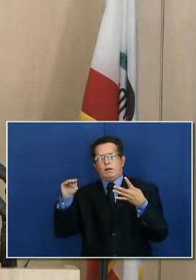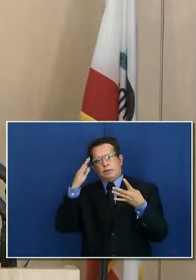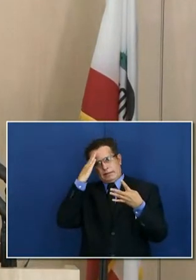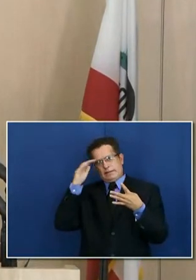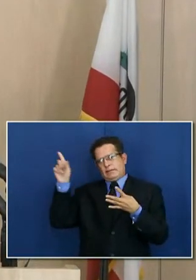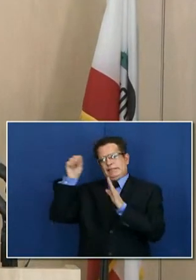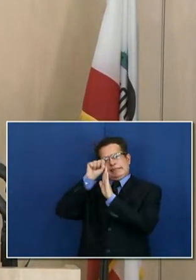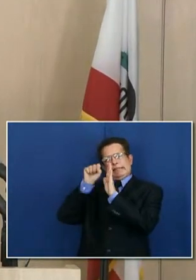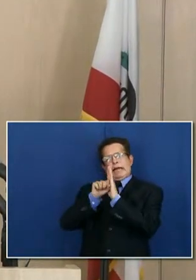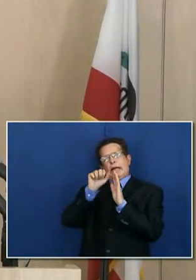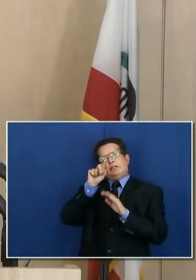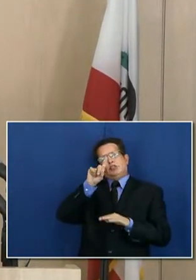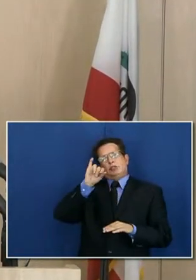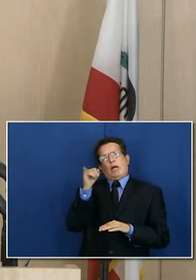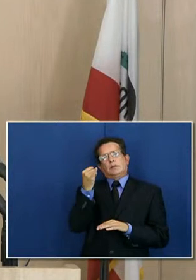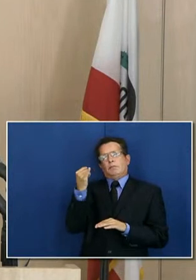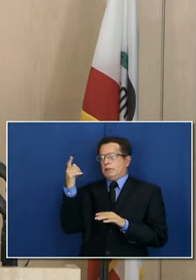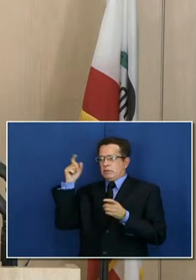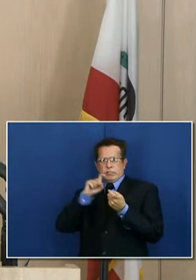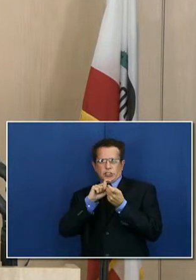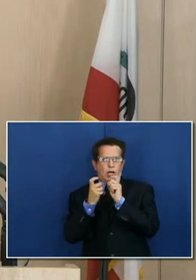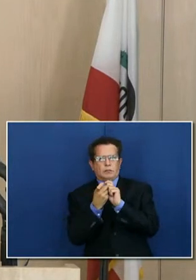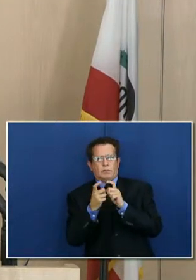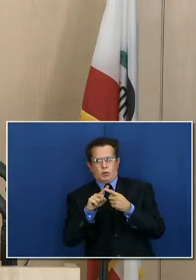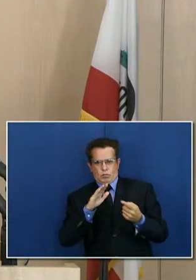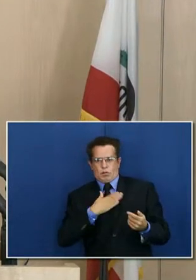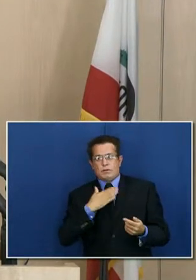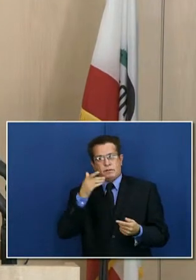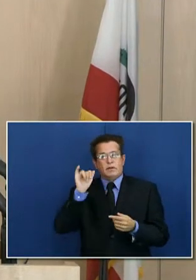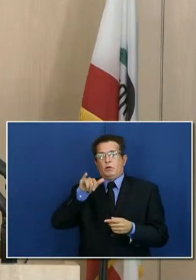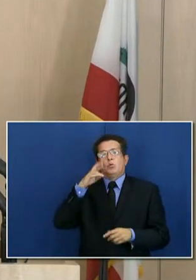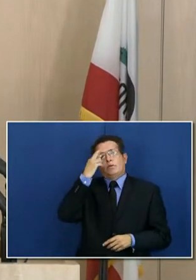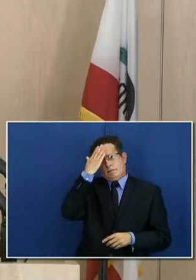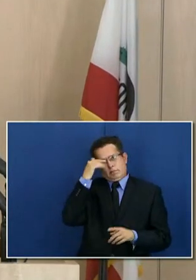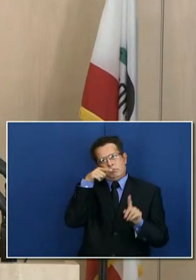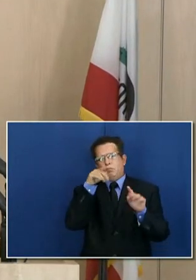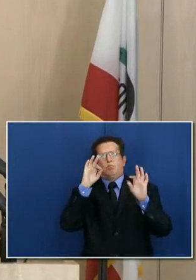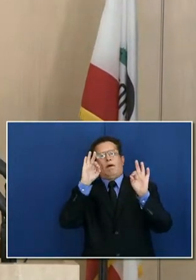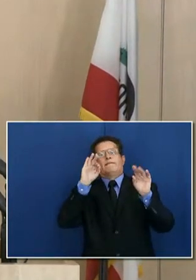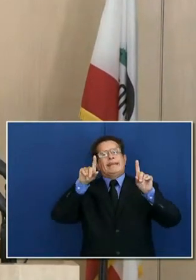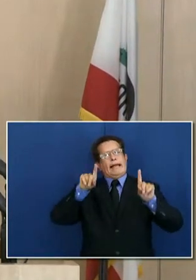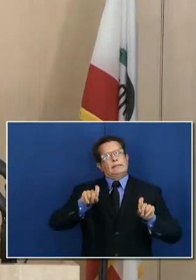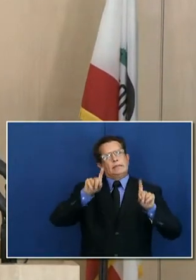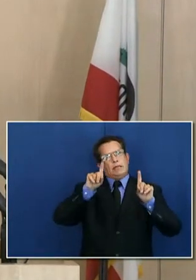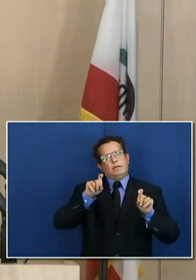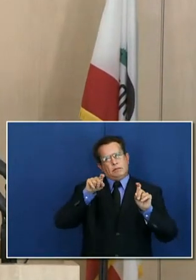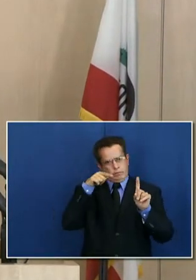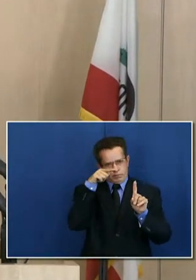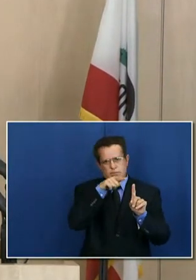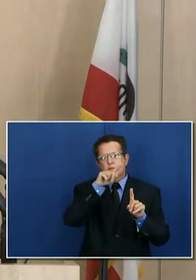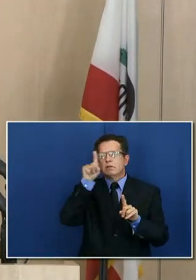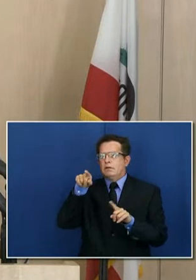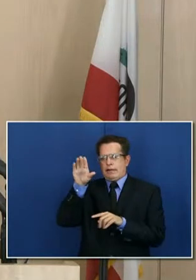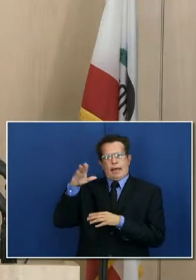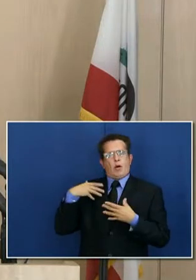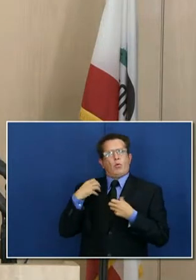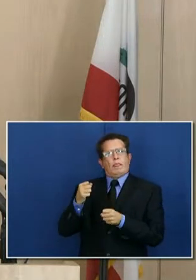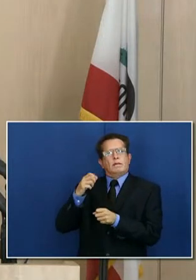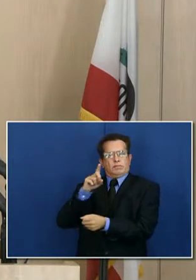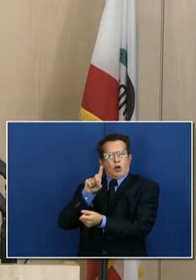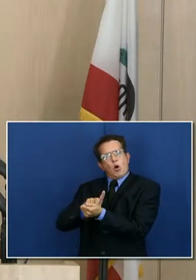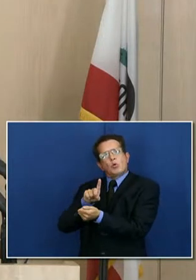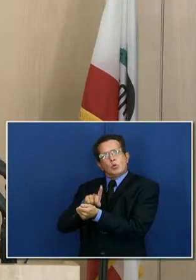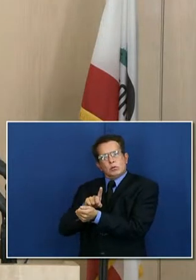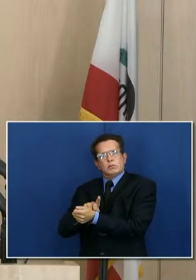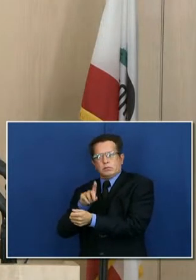adjustment factor. This is a credit to our testing efforts, and it's a credit to the staff and our health care system partners that